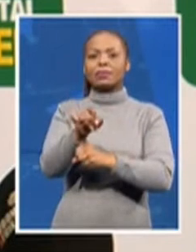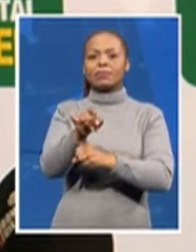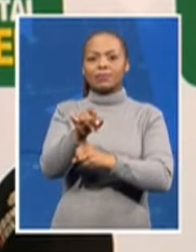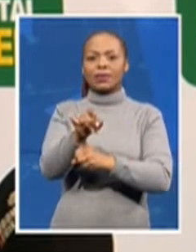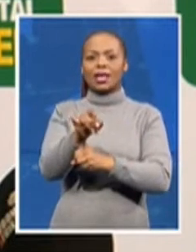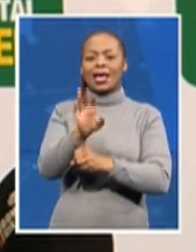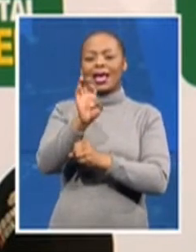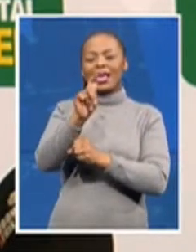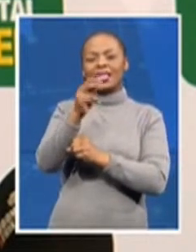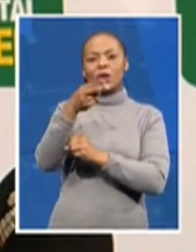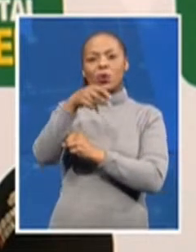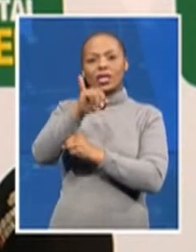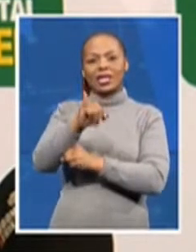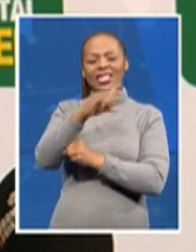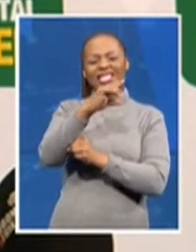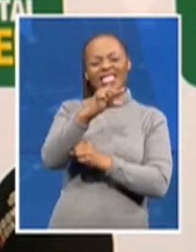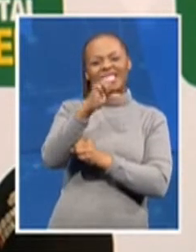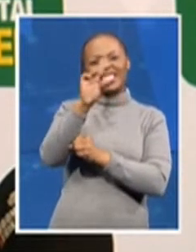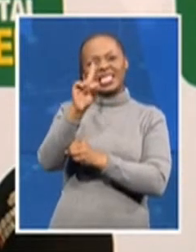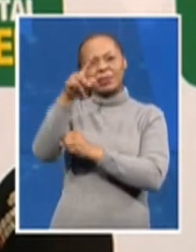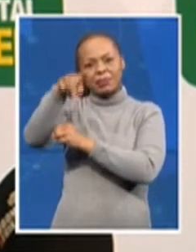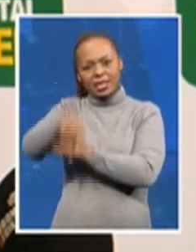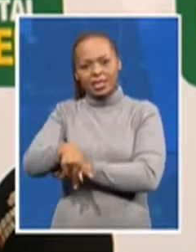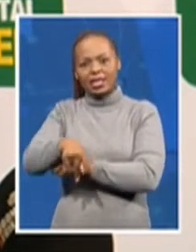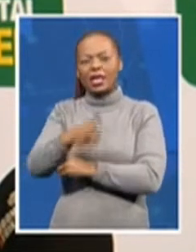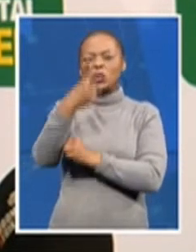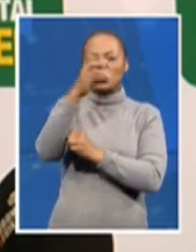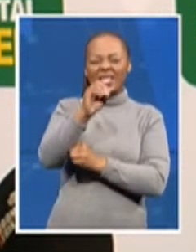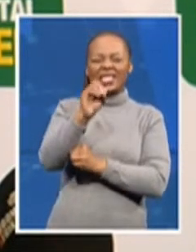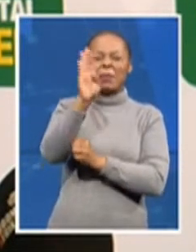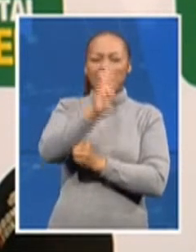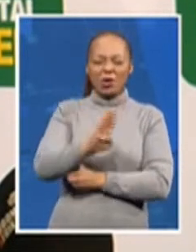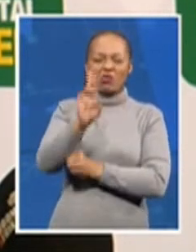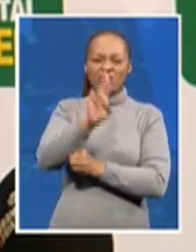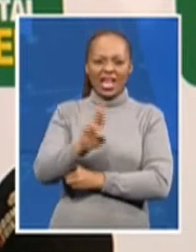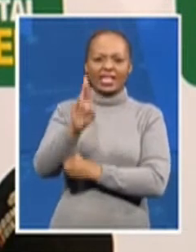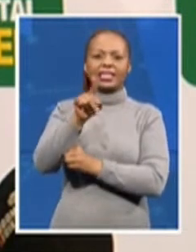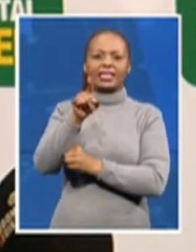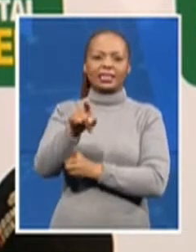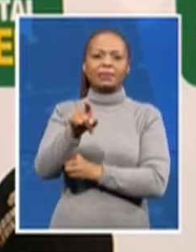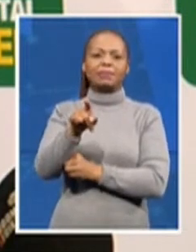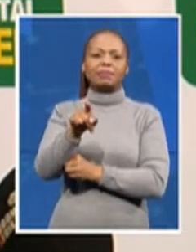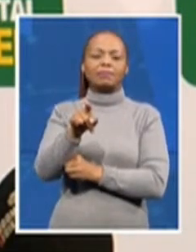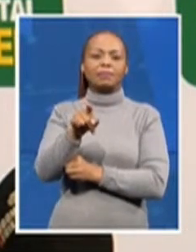about 20 billion. Towns such as